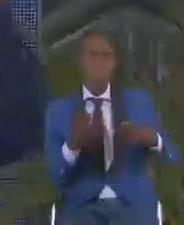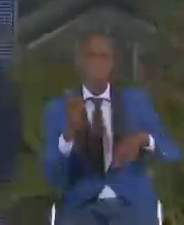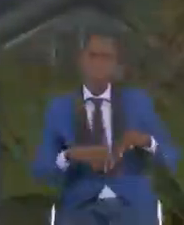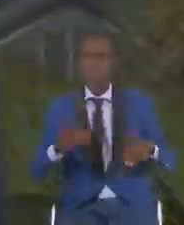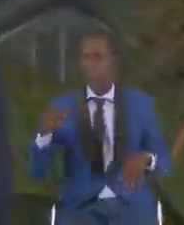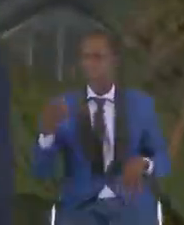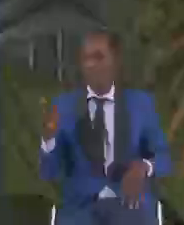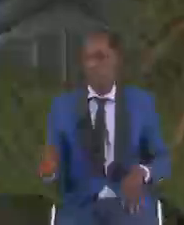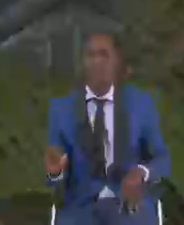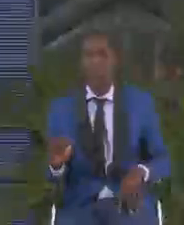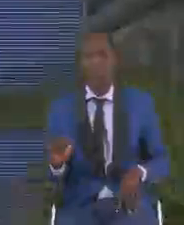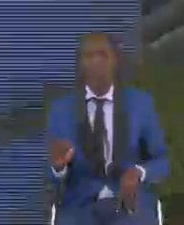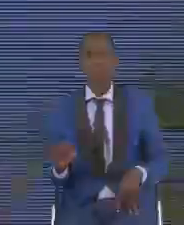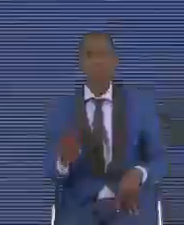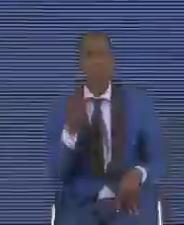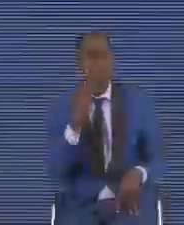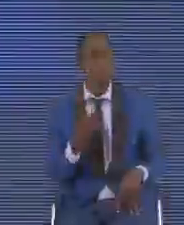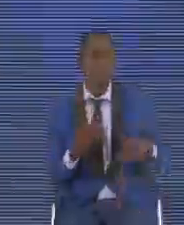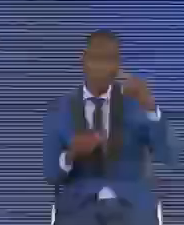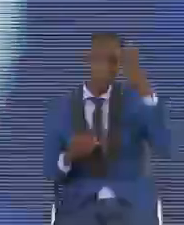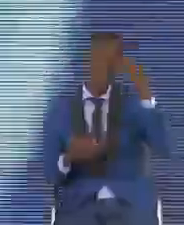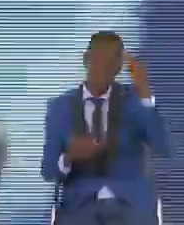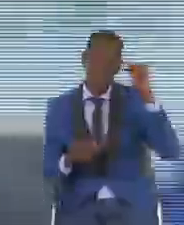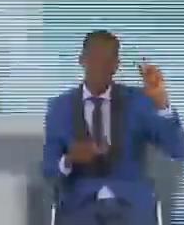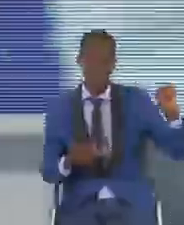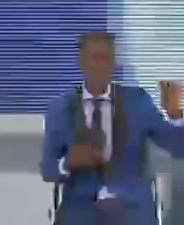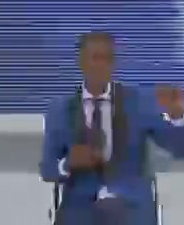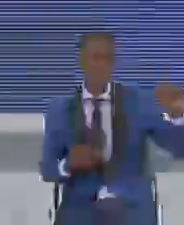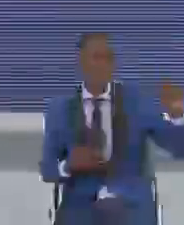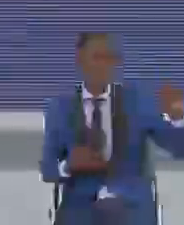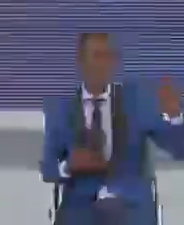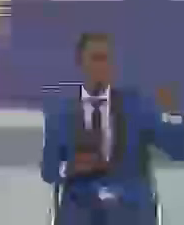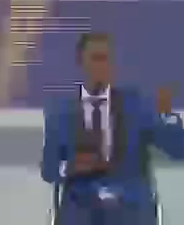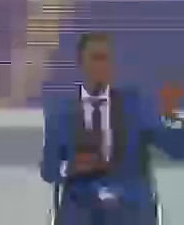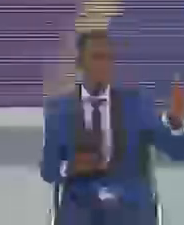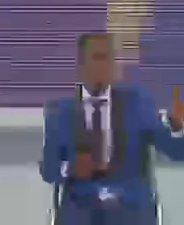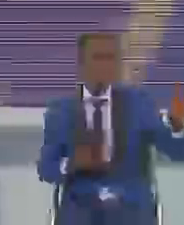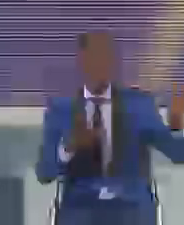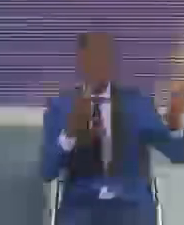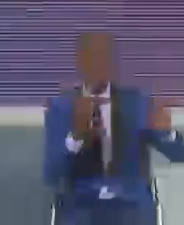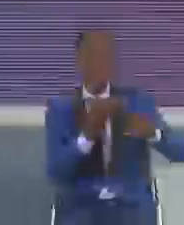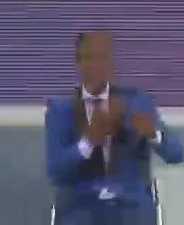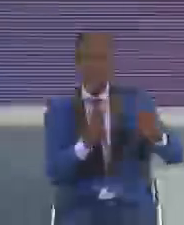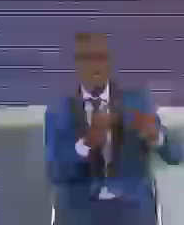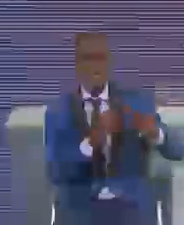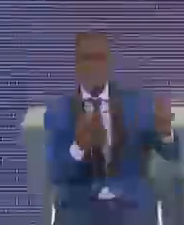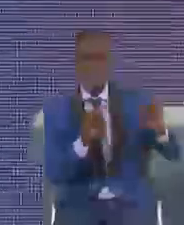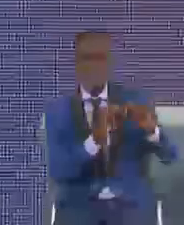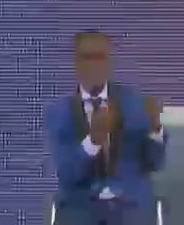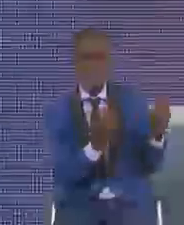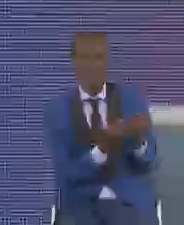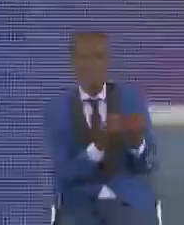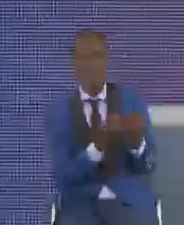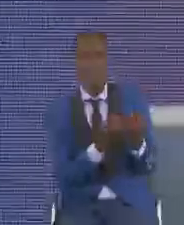Naturally, Matthew was like of a different constitution,